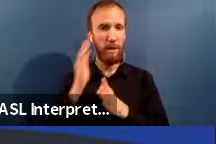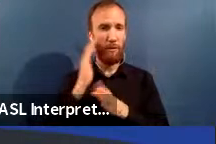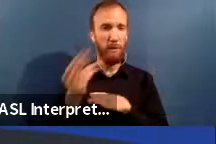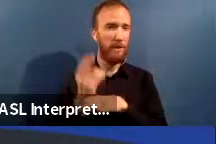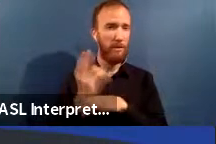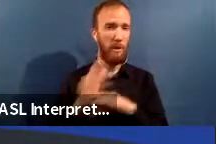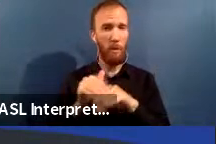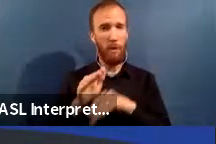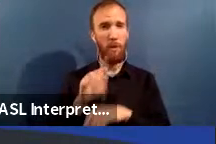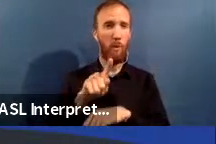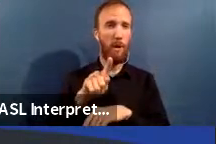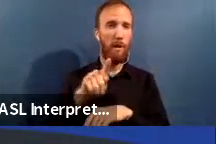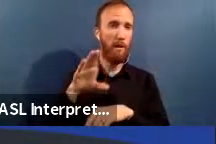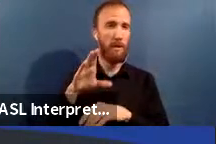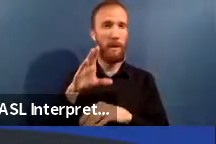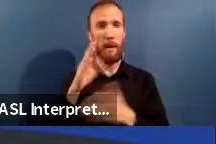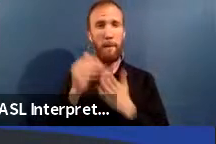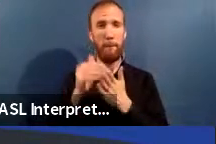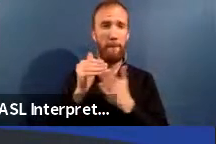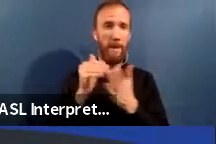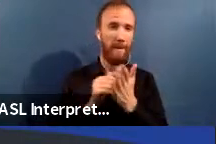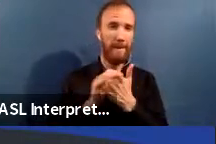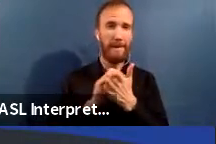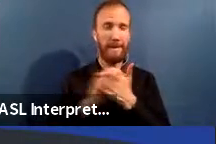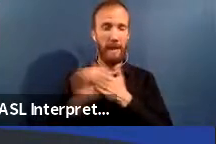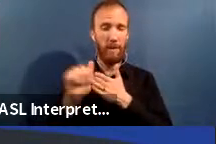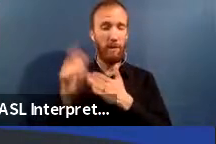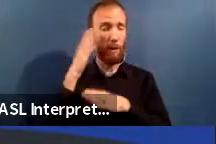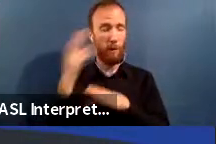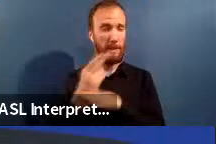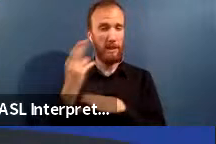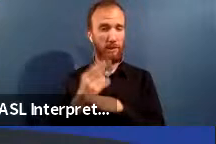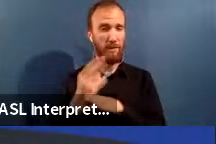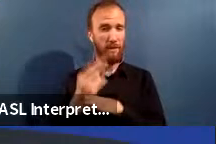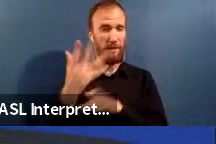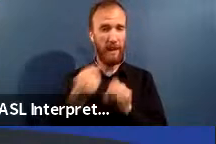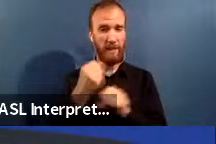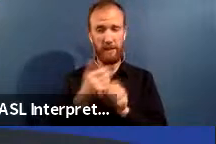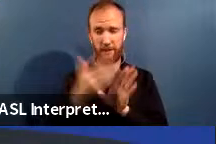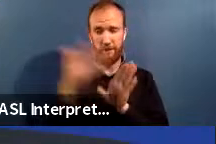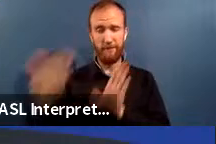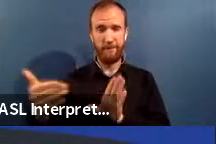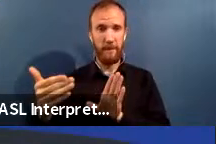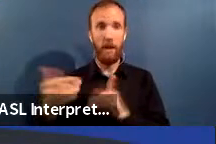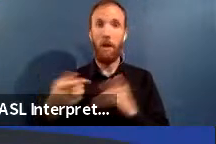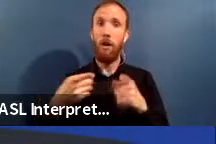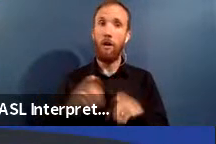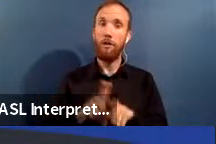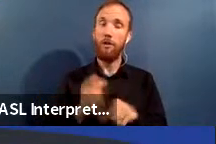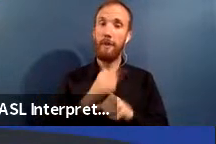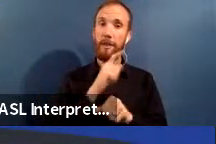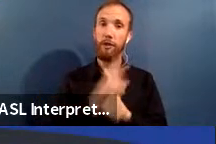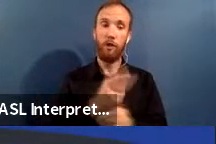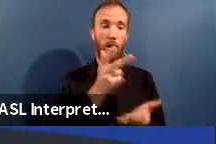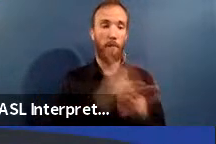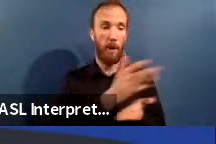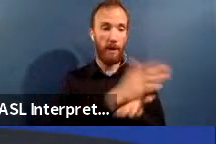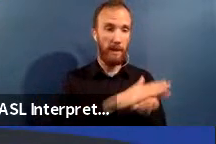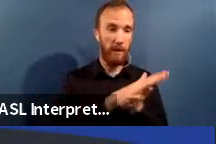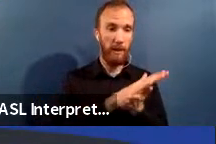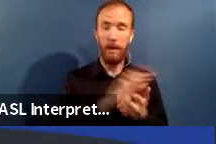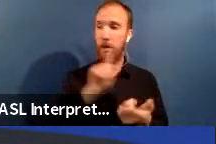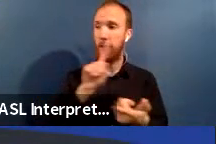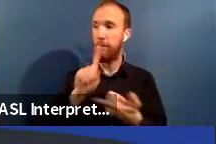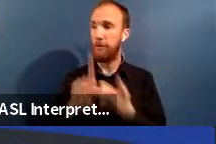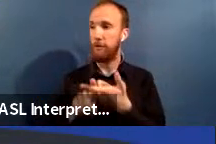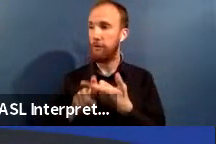period. At a minimum, the investment will create an accessible route from the parking lot to the main floor of the main campus,